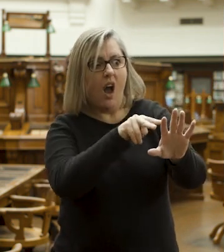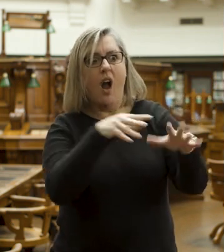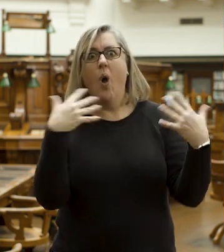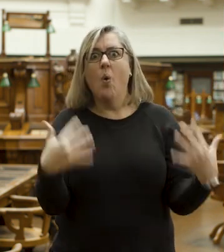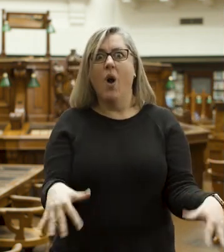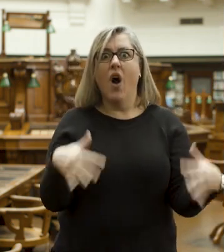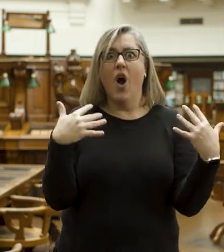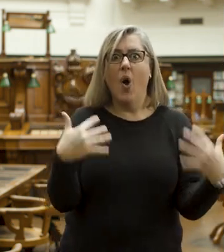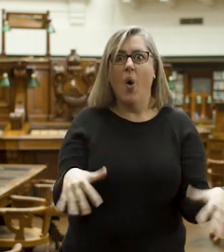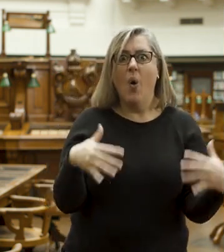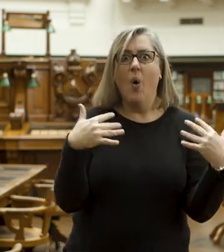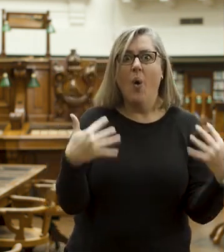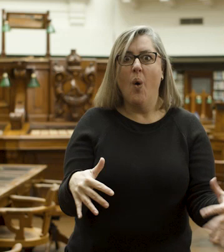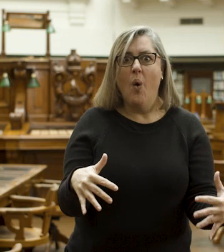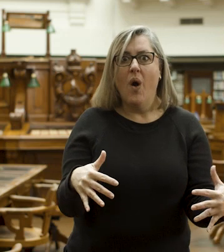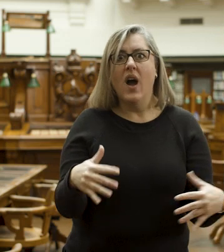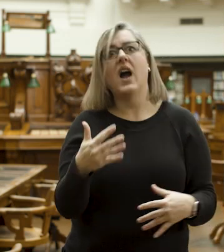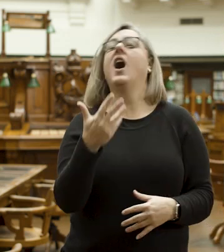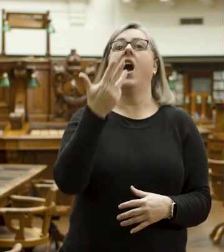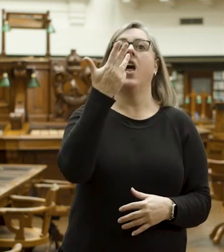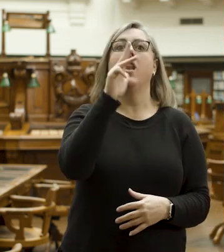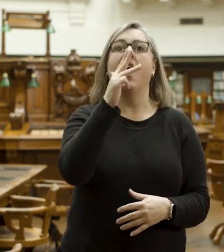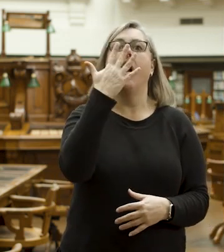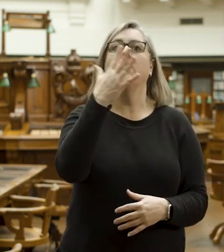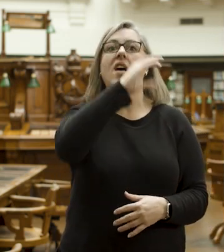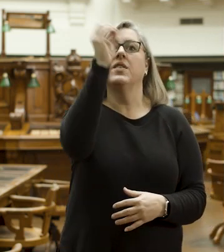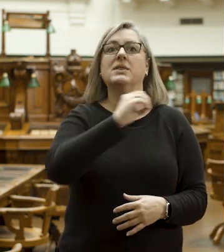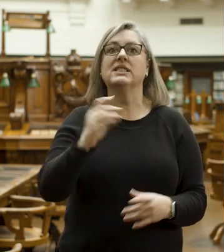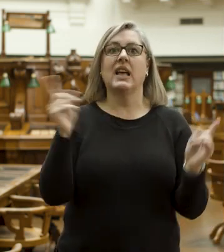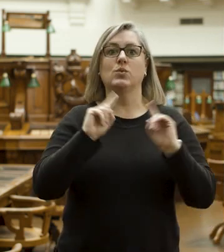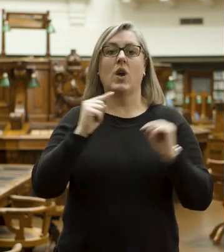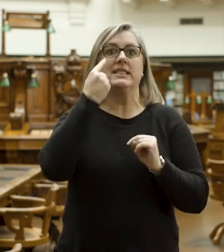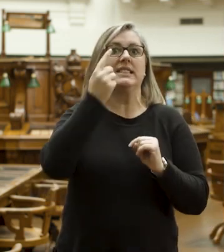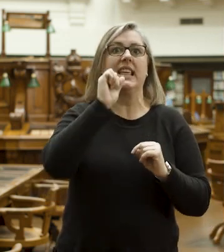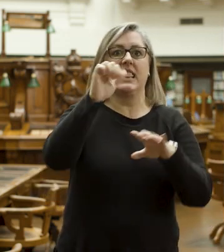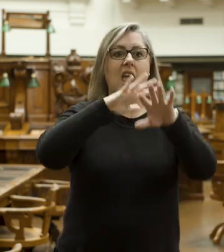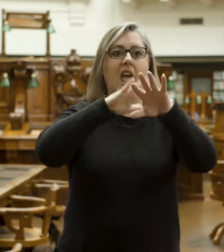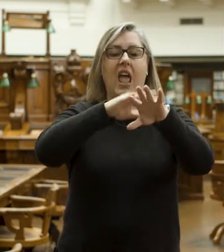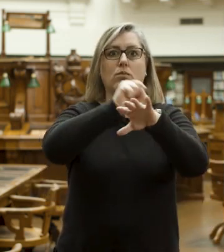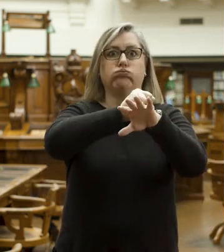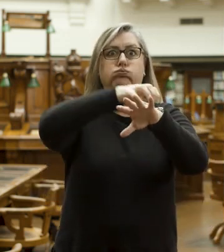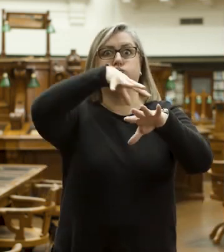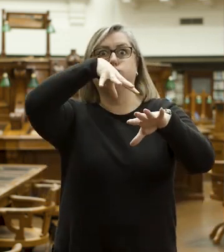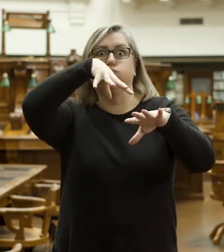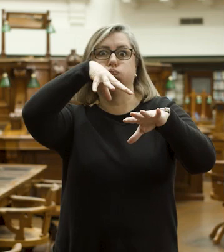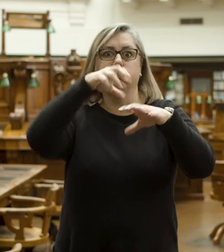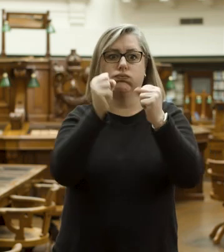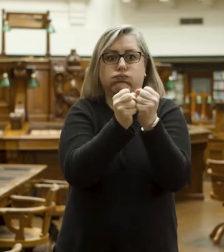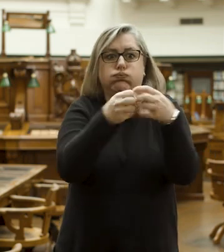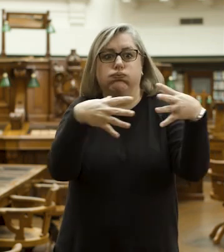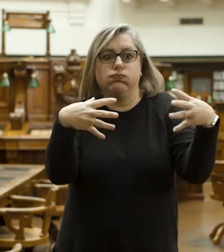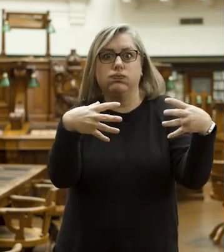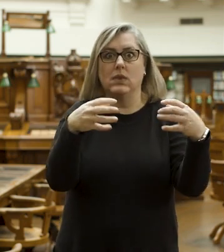whoa! Now, 95% of people would have just seen their hand seem to bulge and grow and get